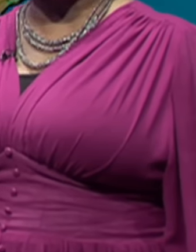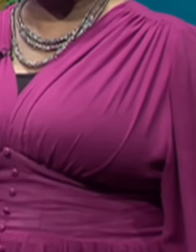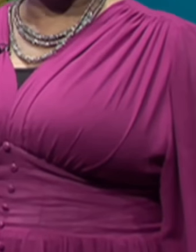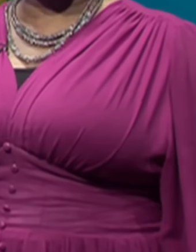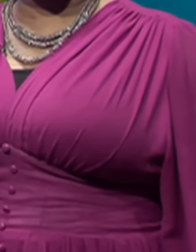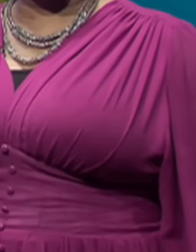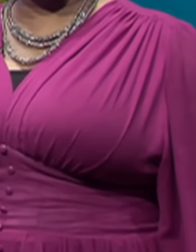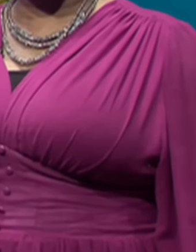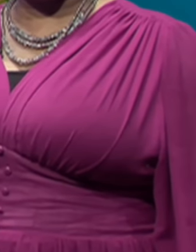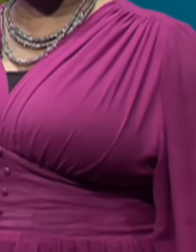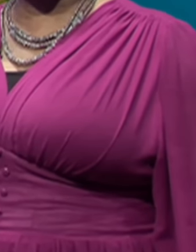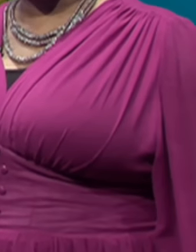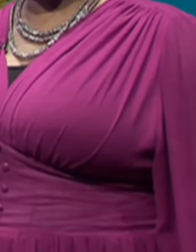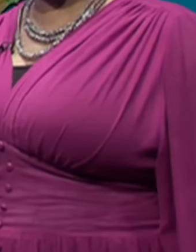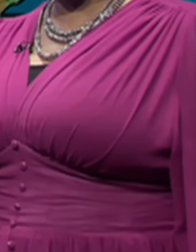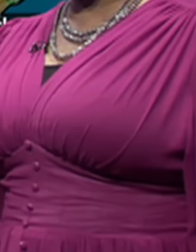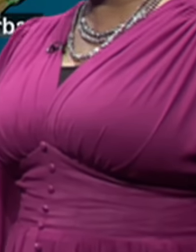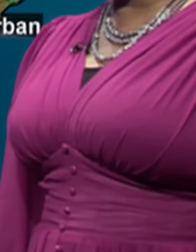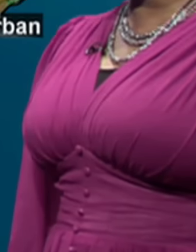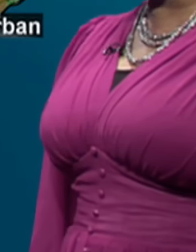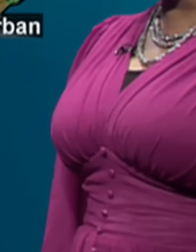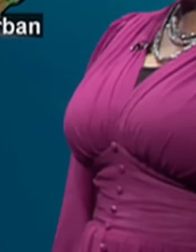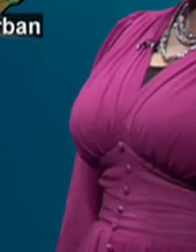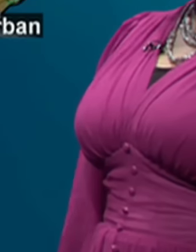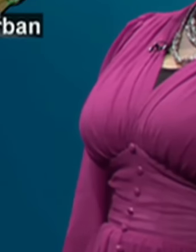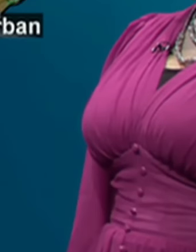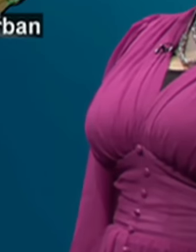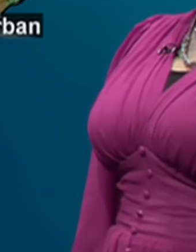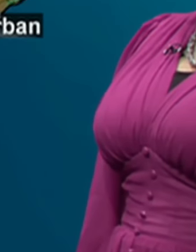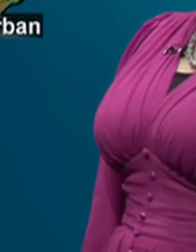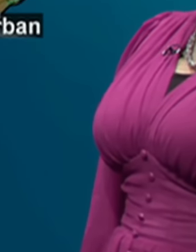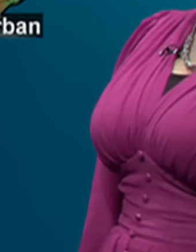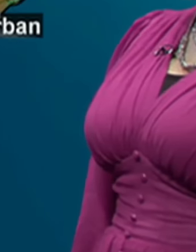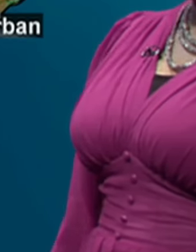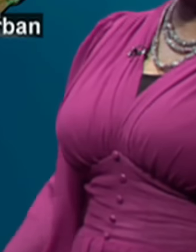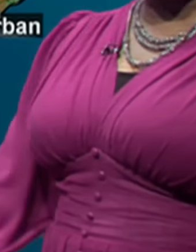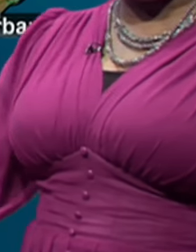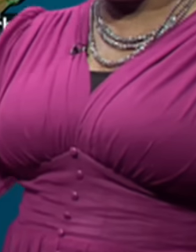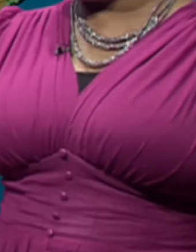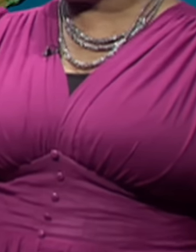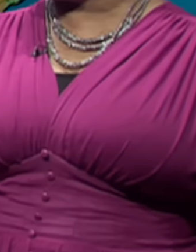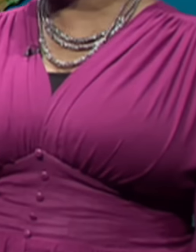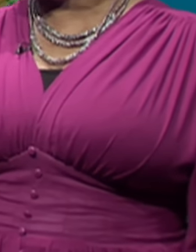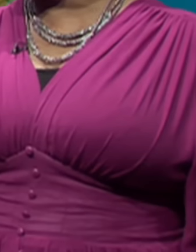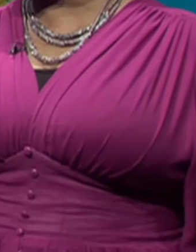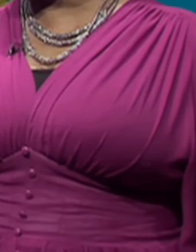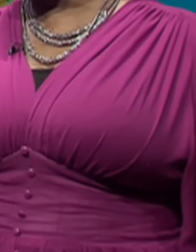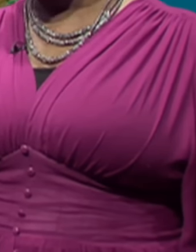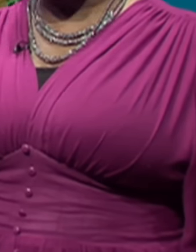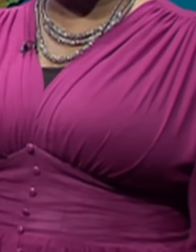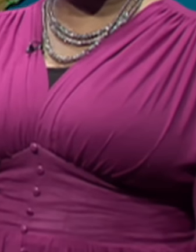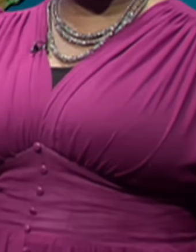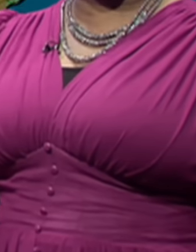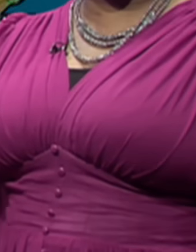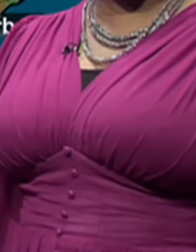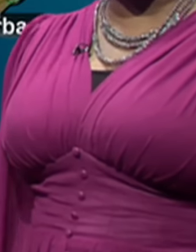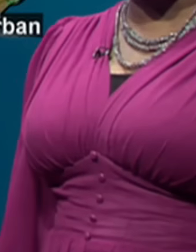ba naga go tlabe go ntše go bulegile. Ge re tšwela pele jwale le tšona ba sa re lemoša gape gore ka Kapa Bodikela gona go la Western Cape